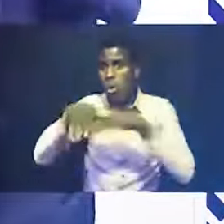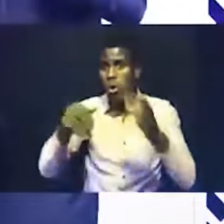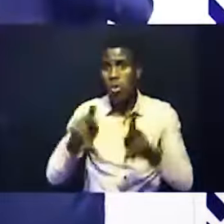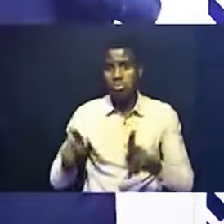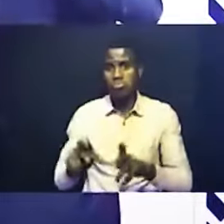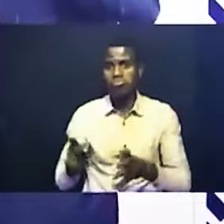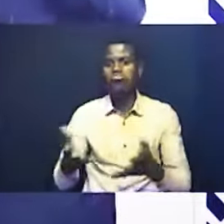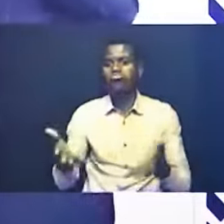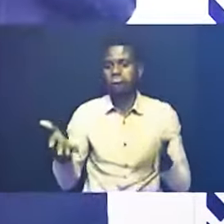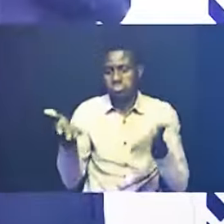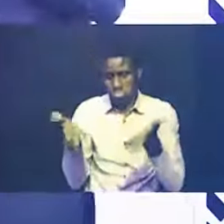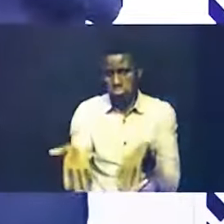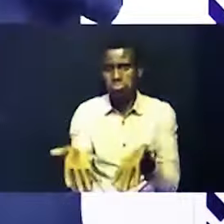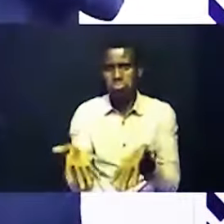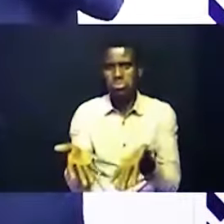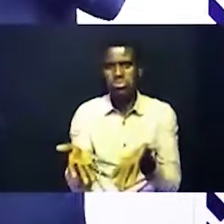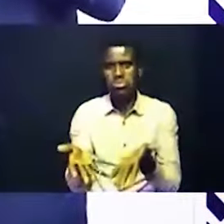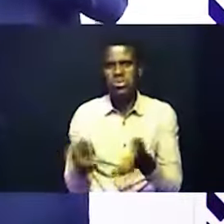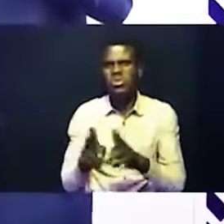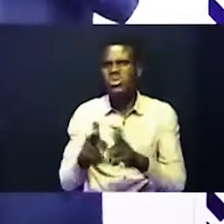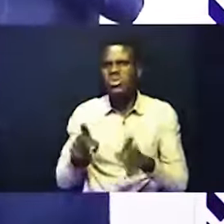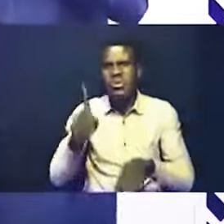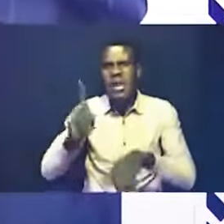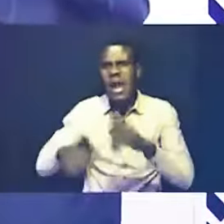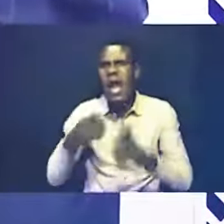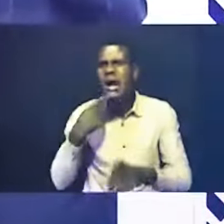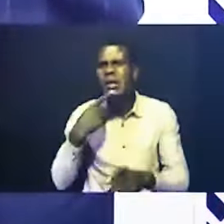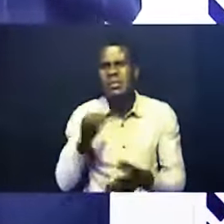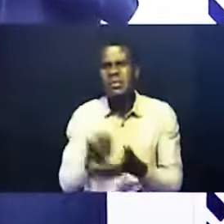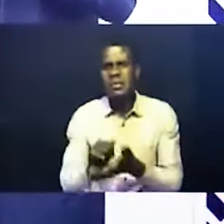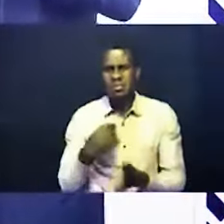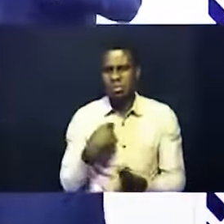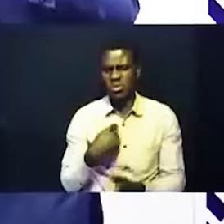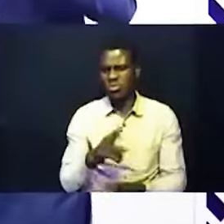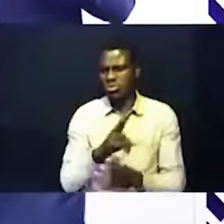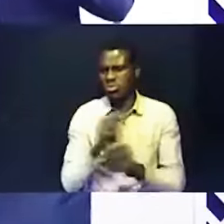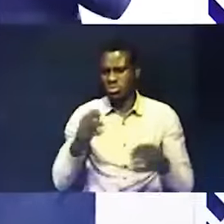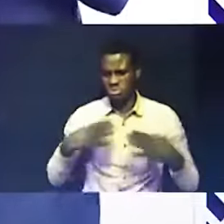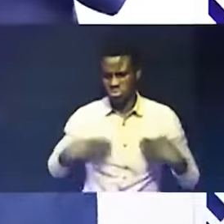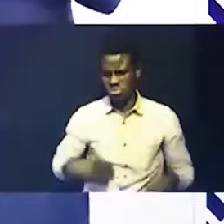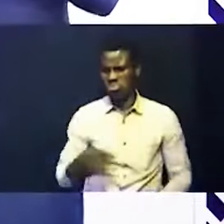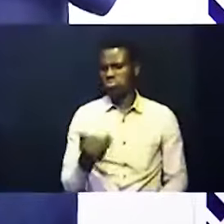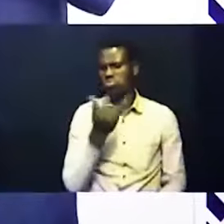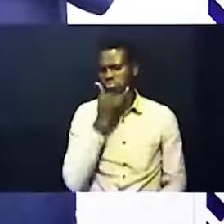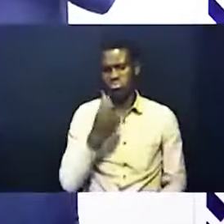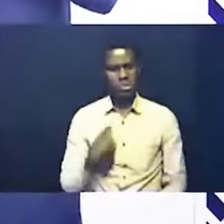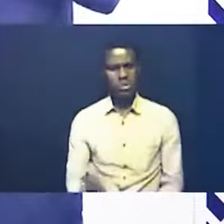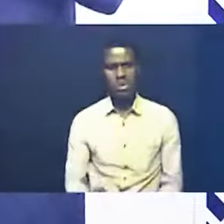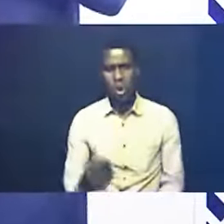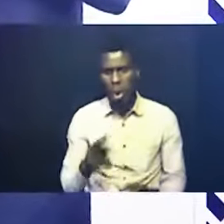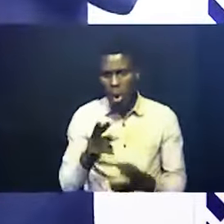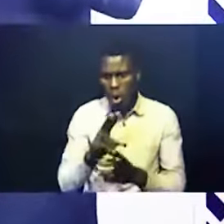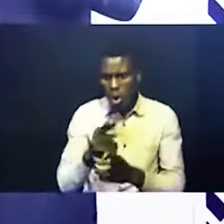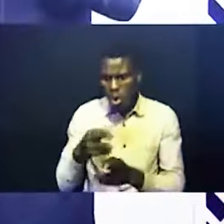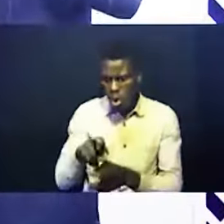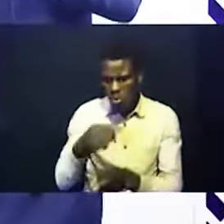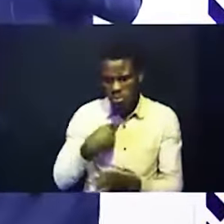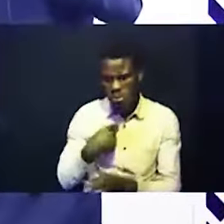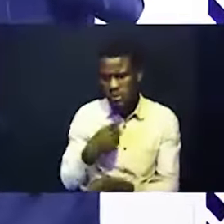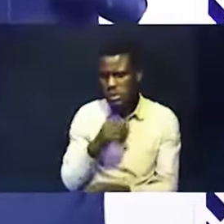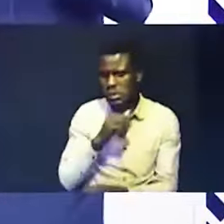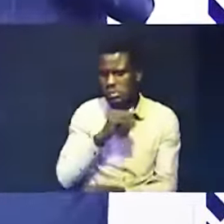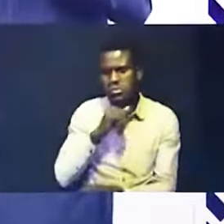people so you cannot see no one will offend me or I will not offend